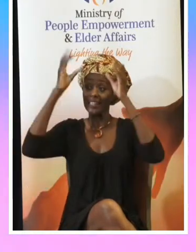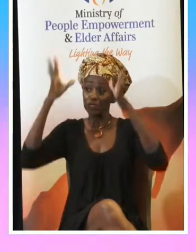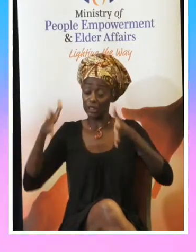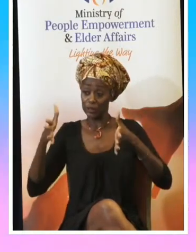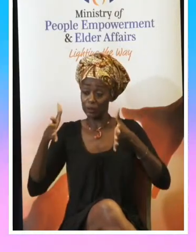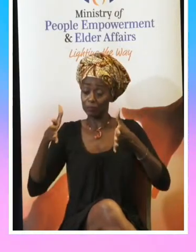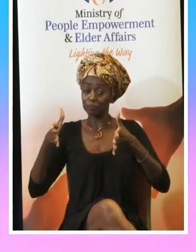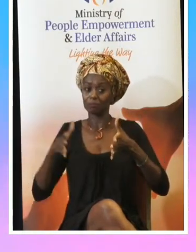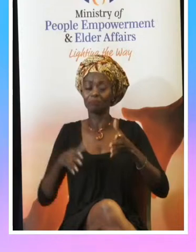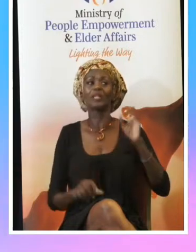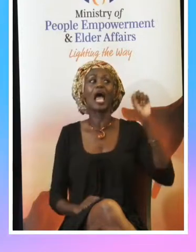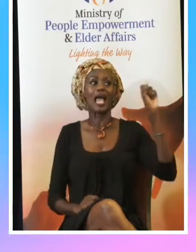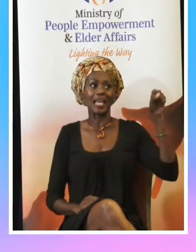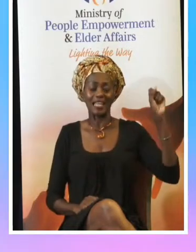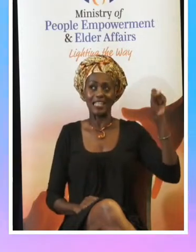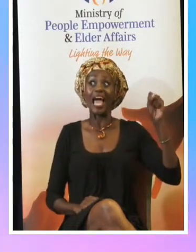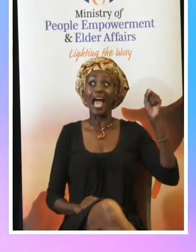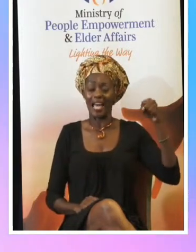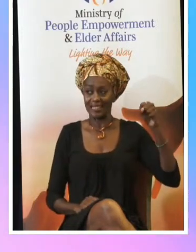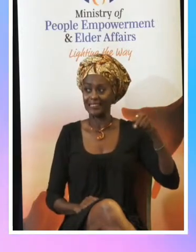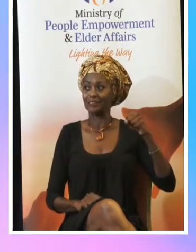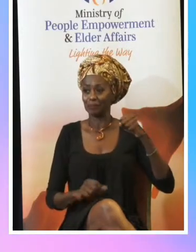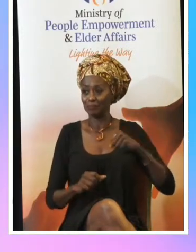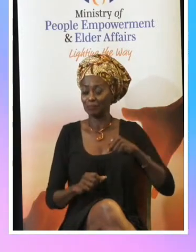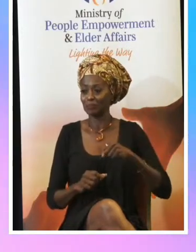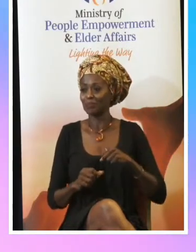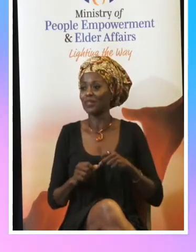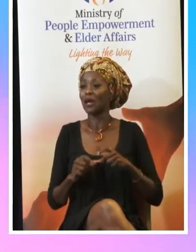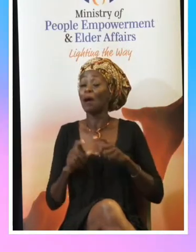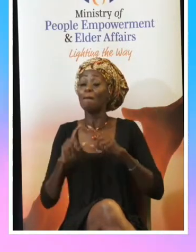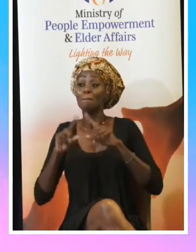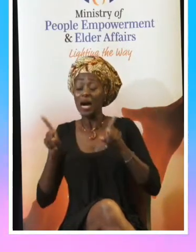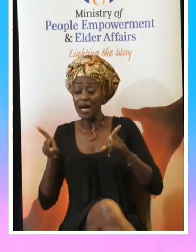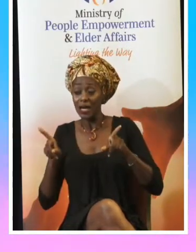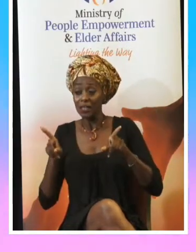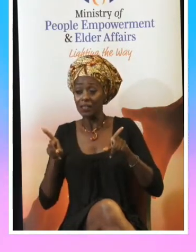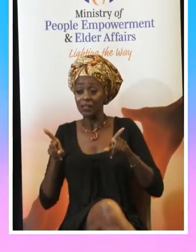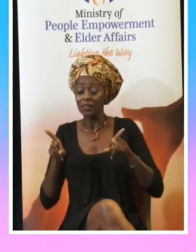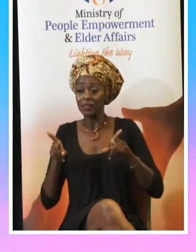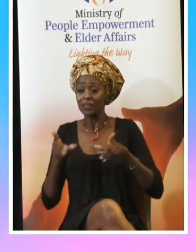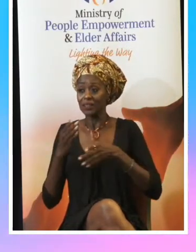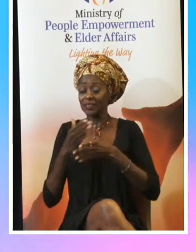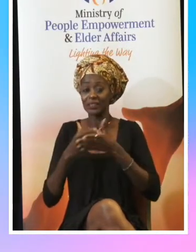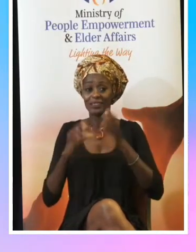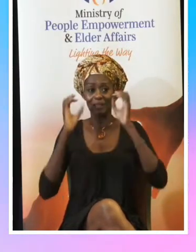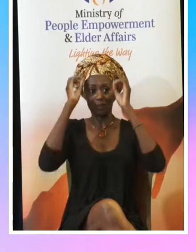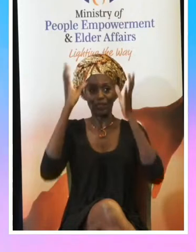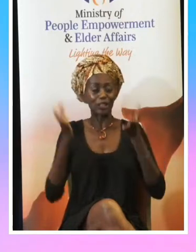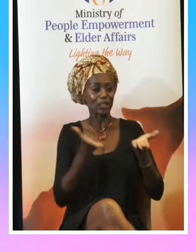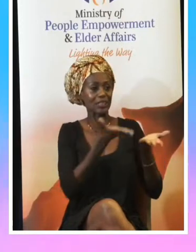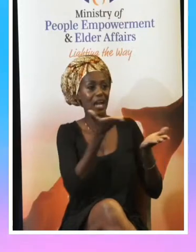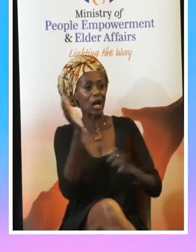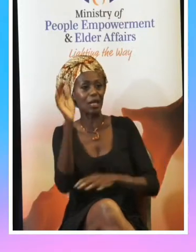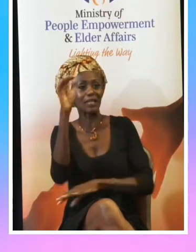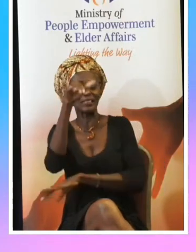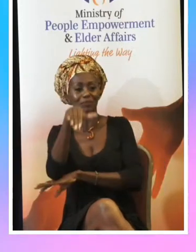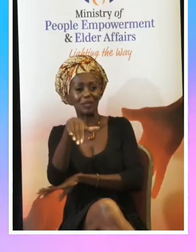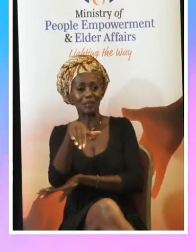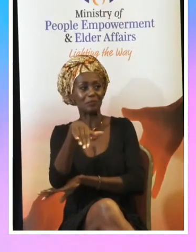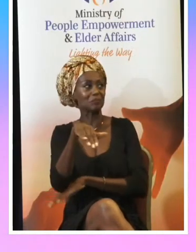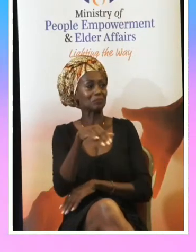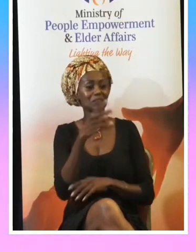Yes, there were challenges, but there were also teachers that some of them here this evening, I'm